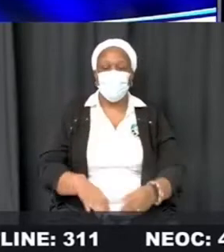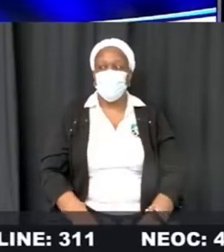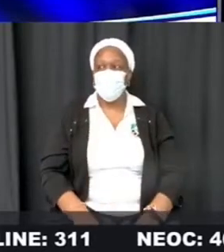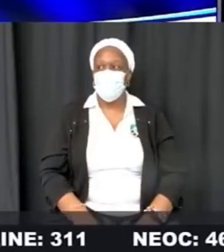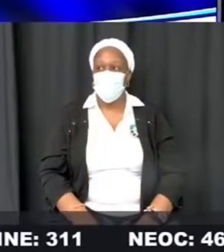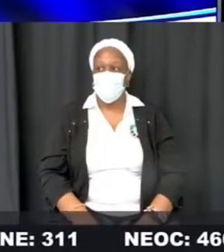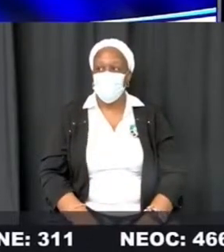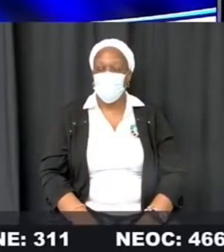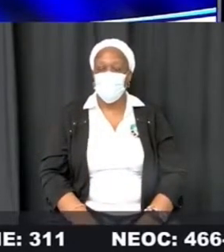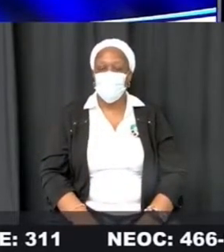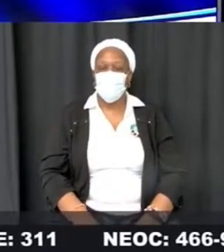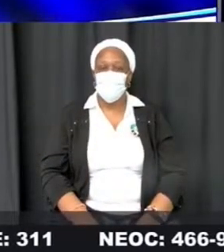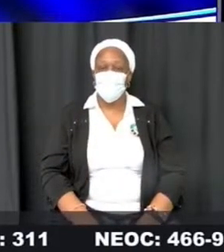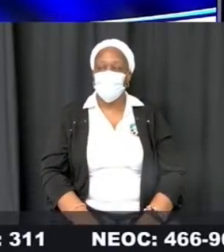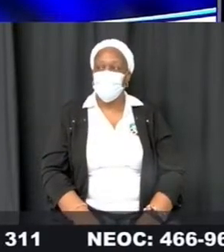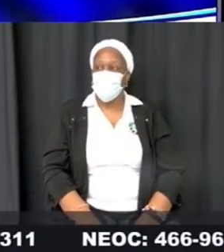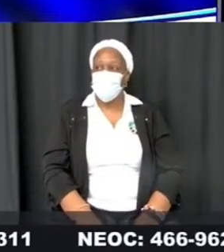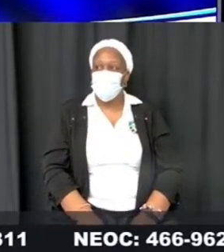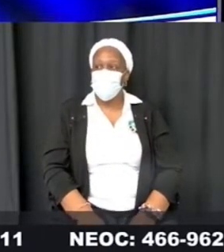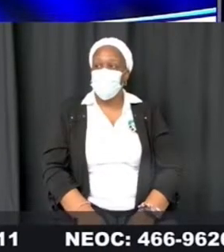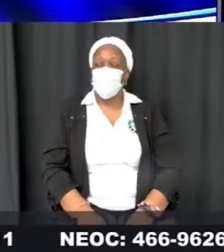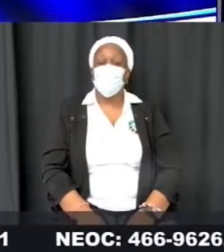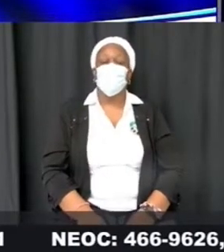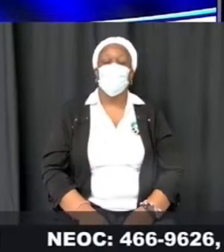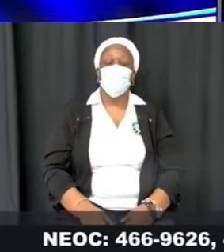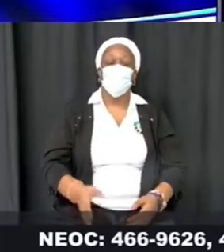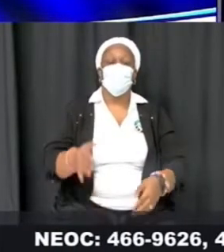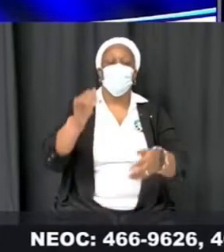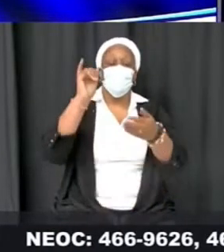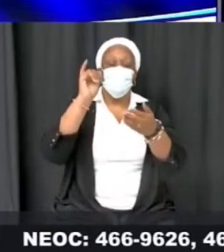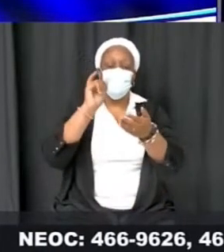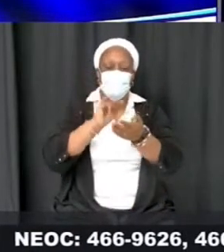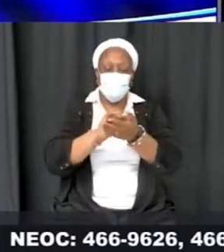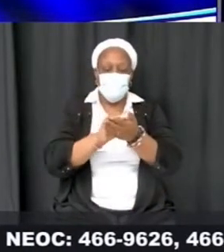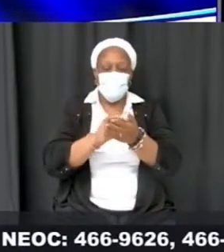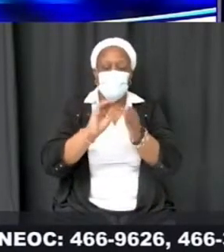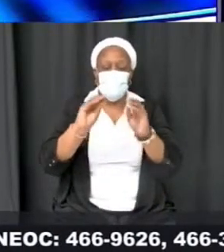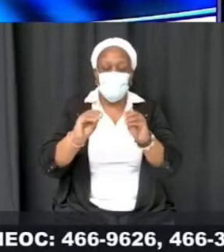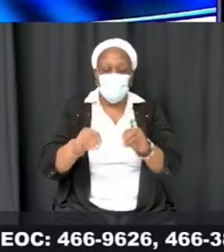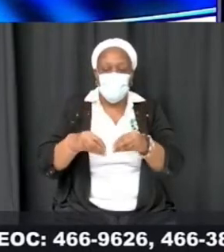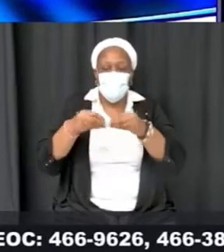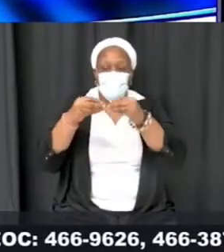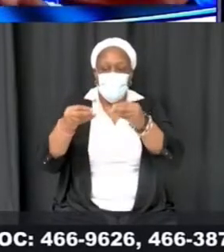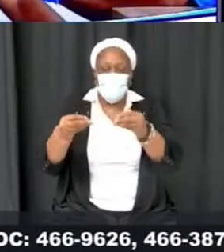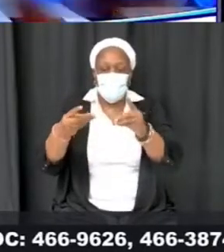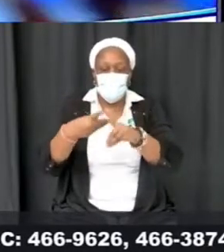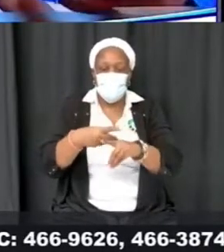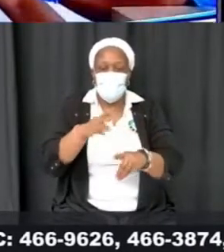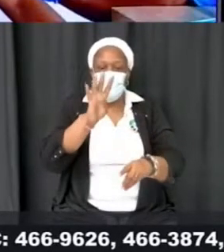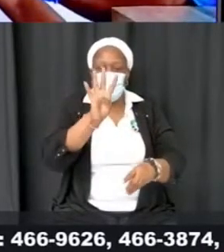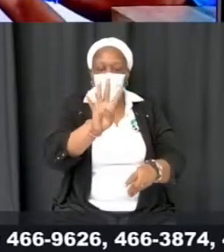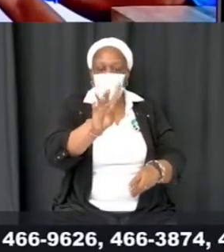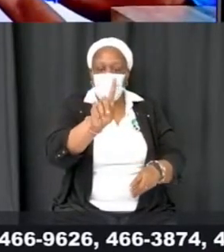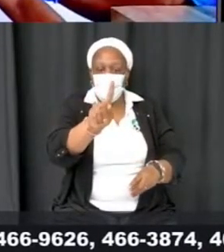4,160 vials were intended to deliver a minimum of